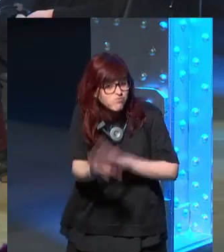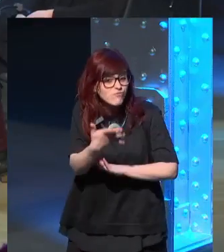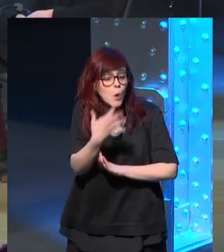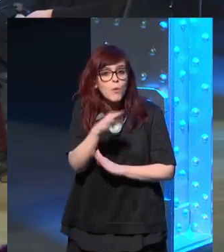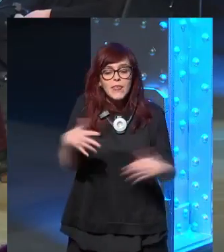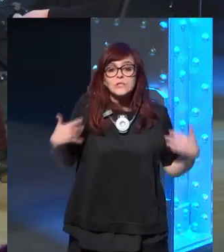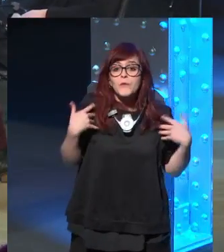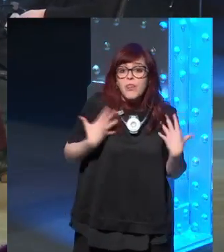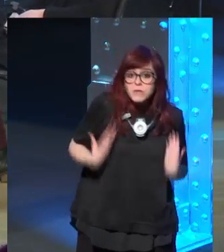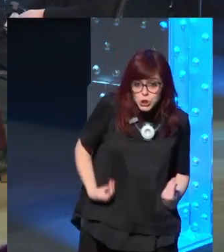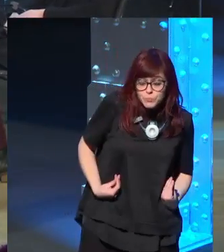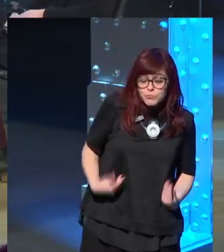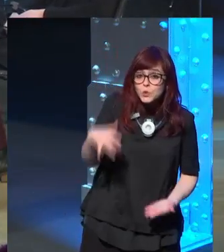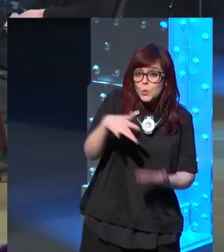depressed.